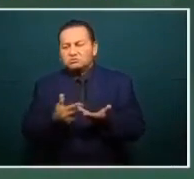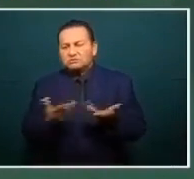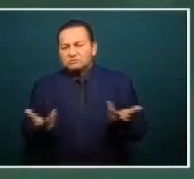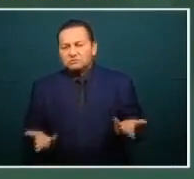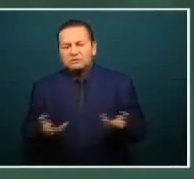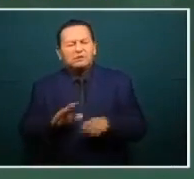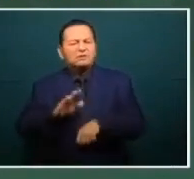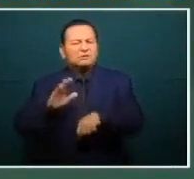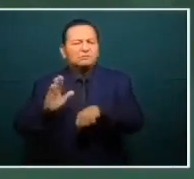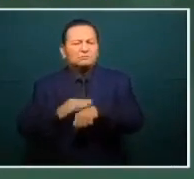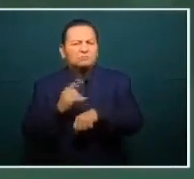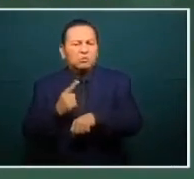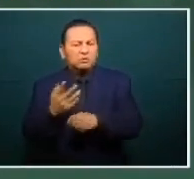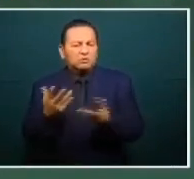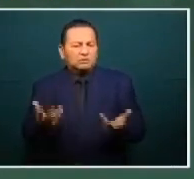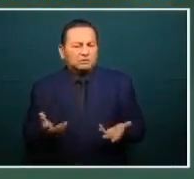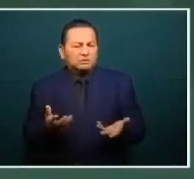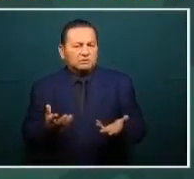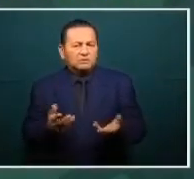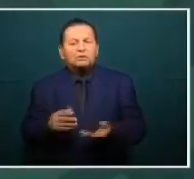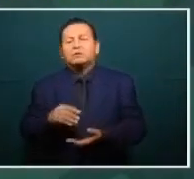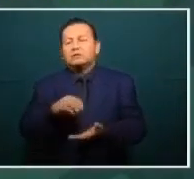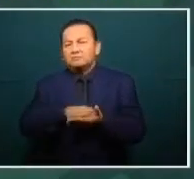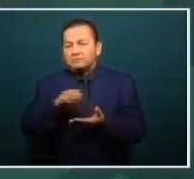now it would not function